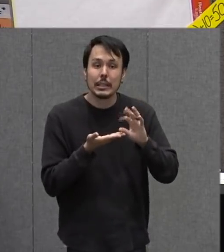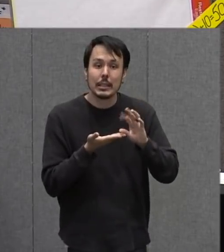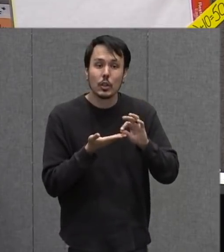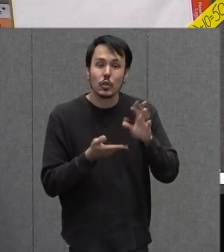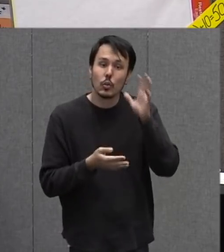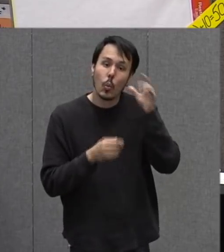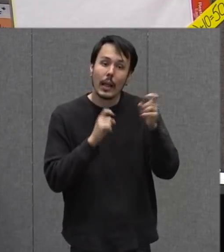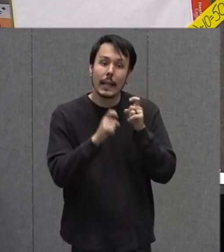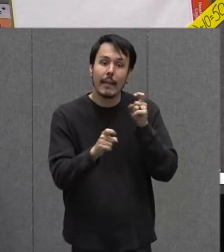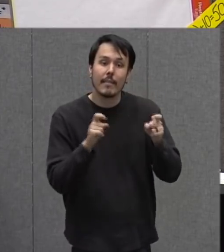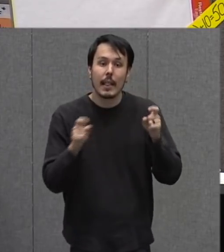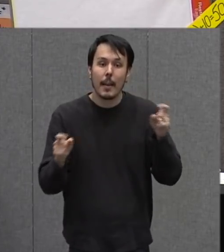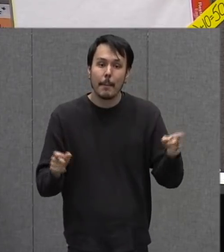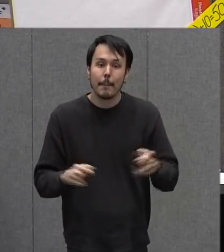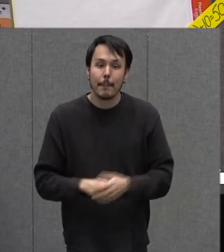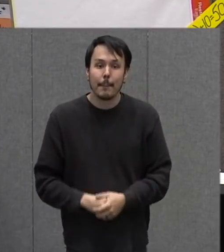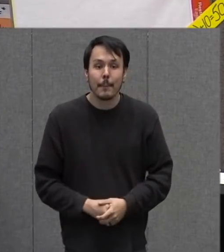them.